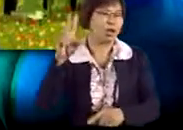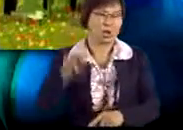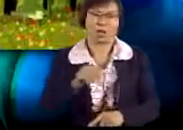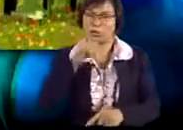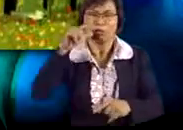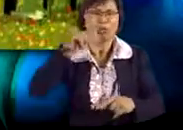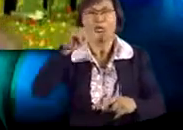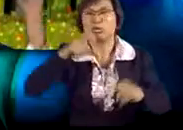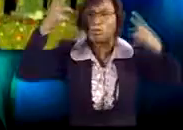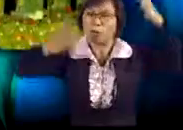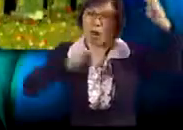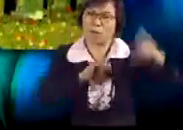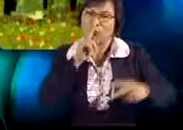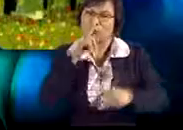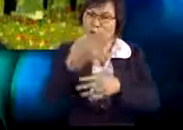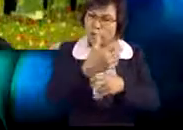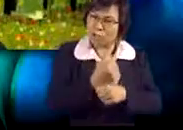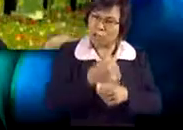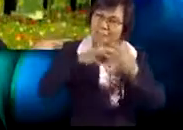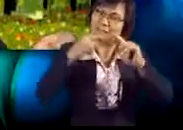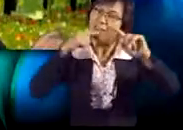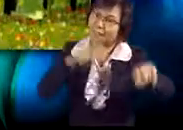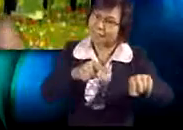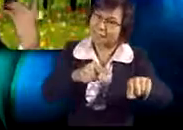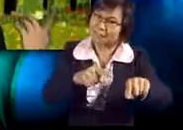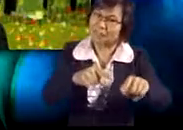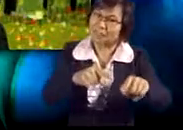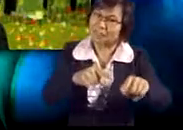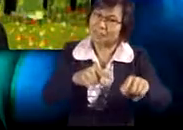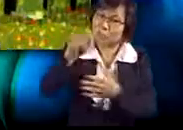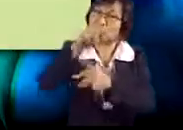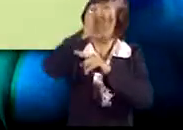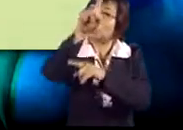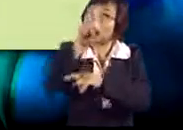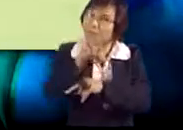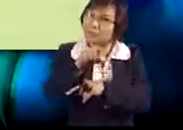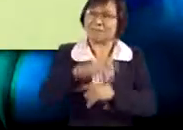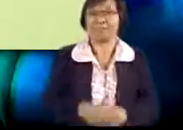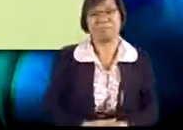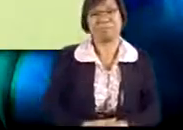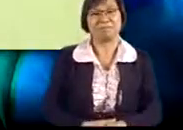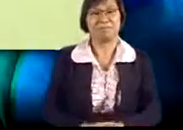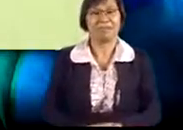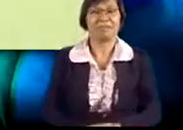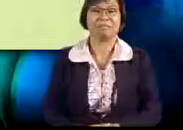Not to worry, I'm sure you get the answers to this quiz.